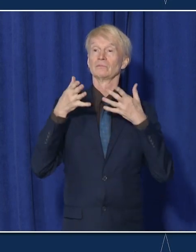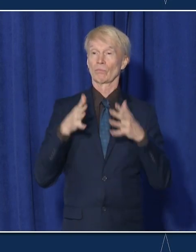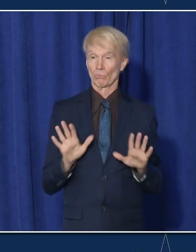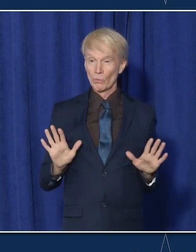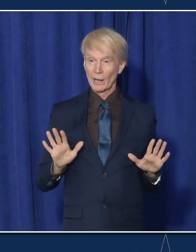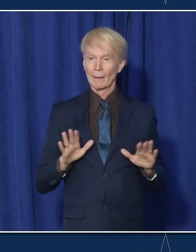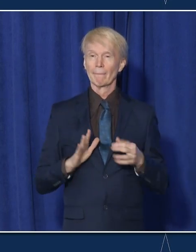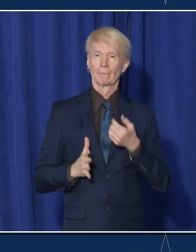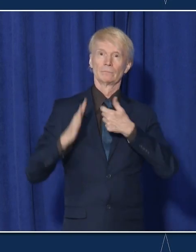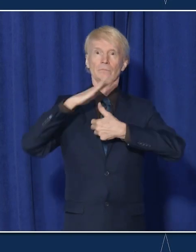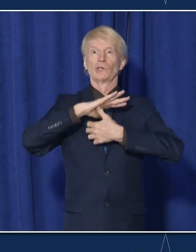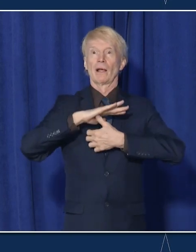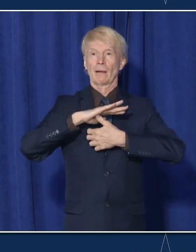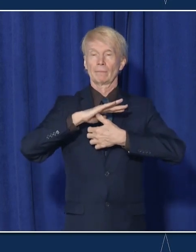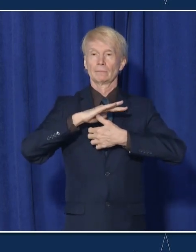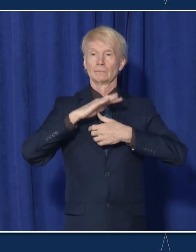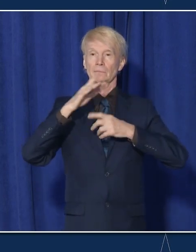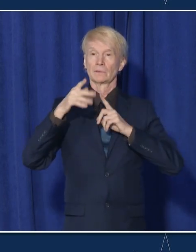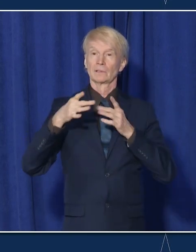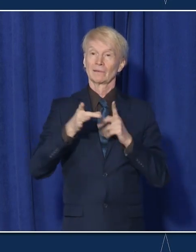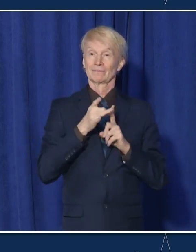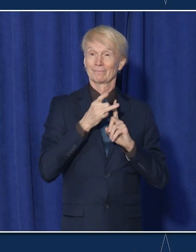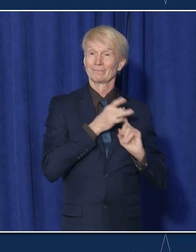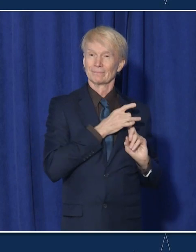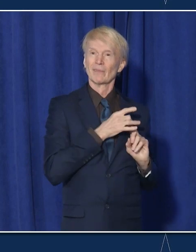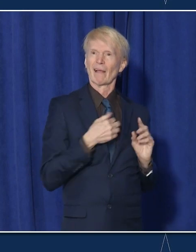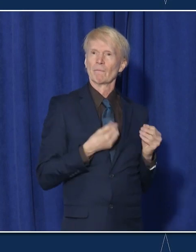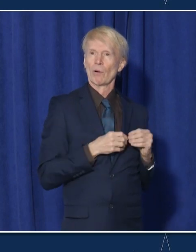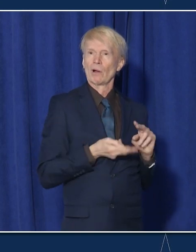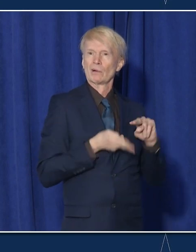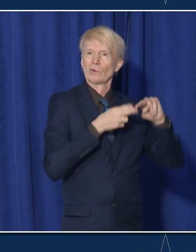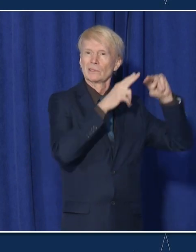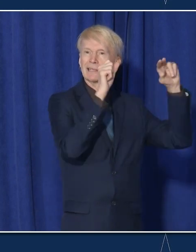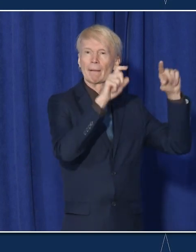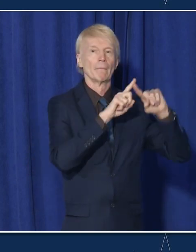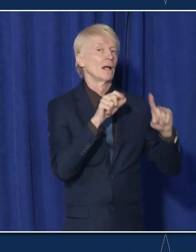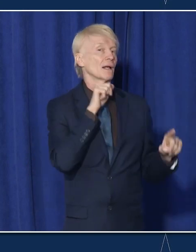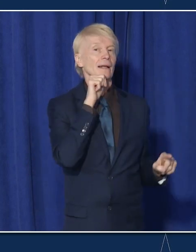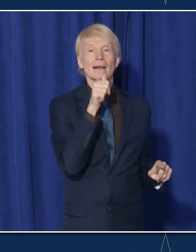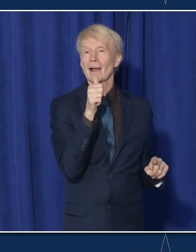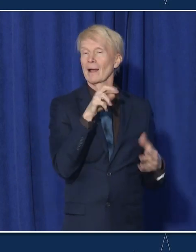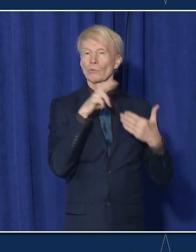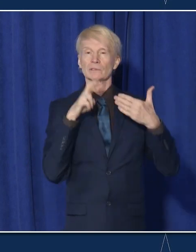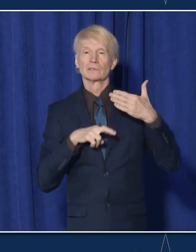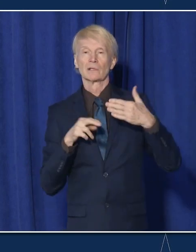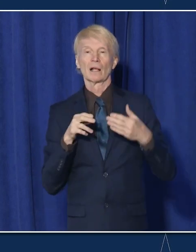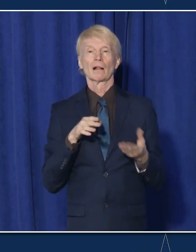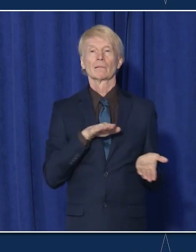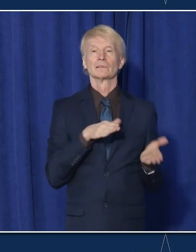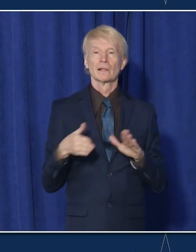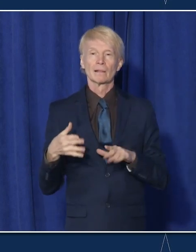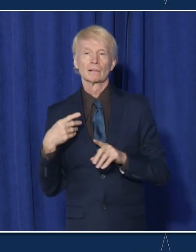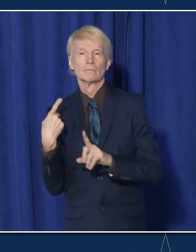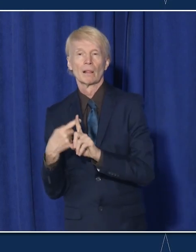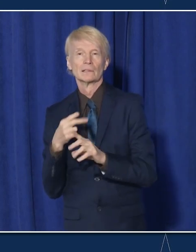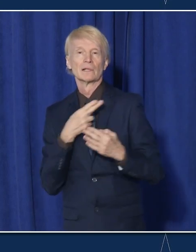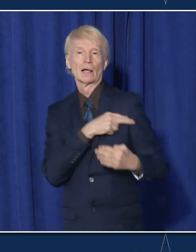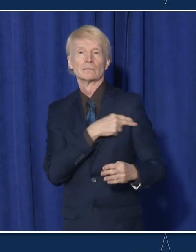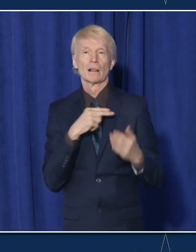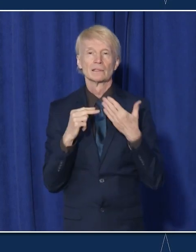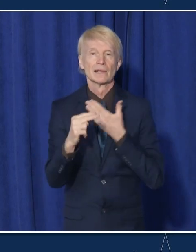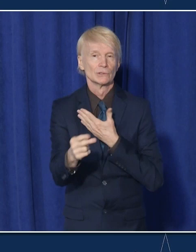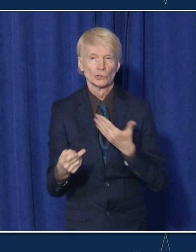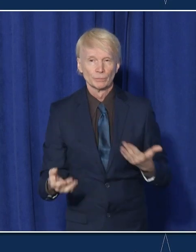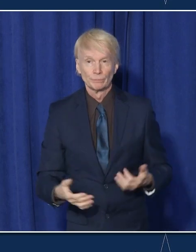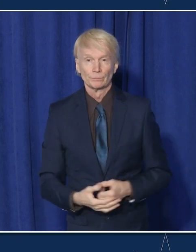be the most predominant, there's been a little bit of an increase, but again, largely not turning into hospitalizations and deaths.